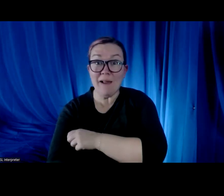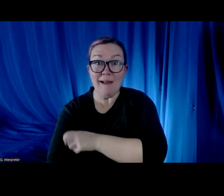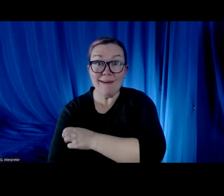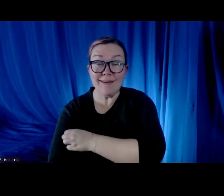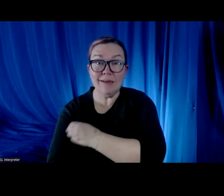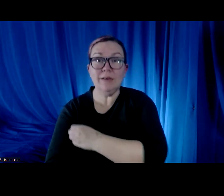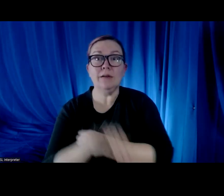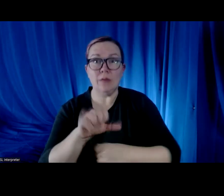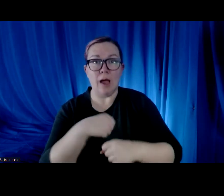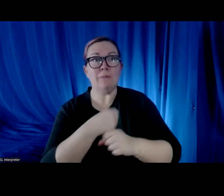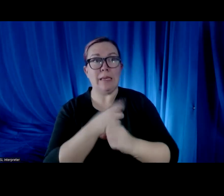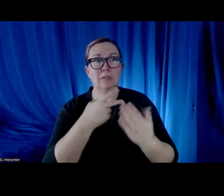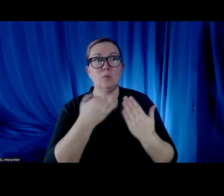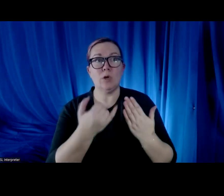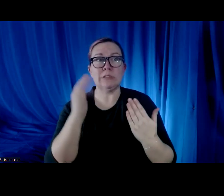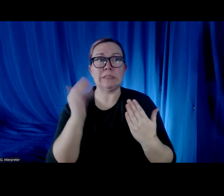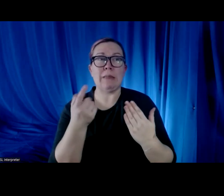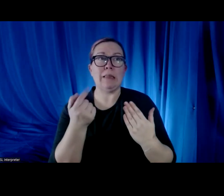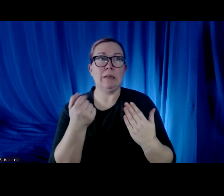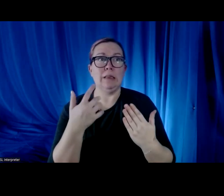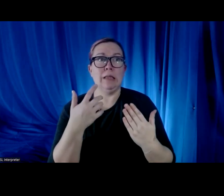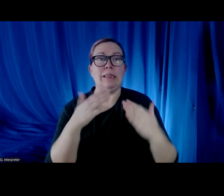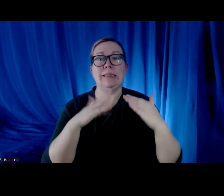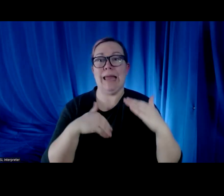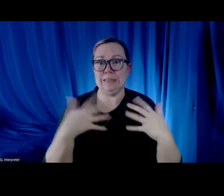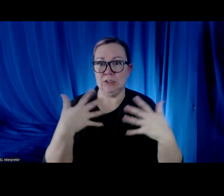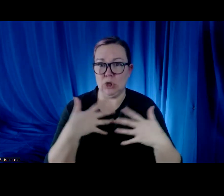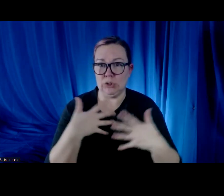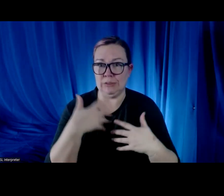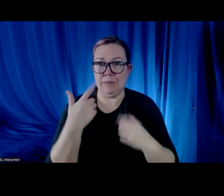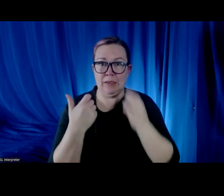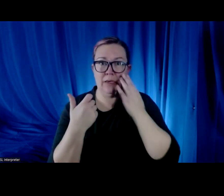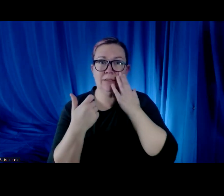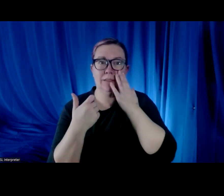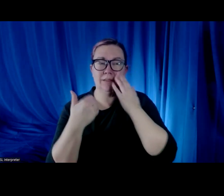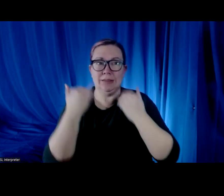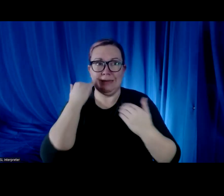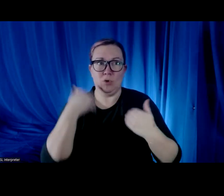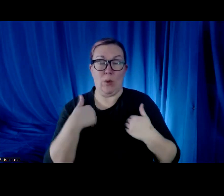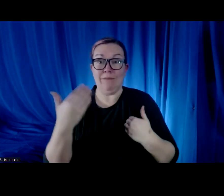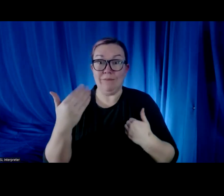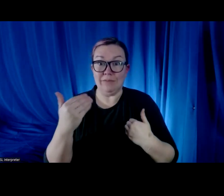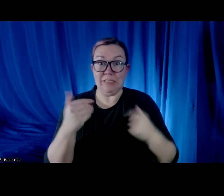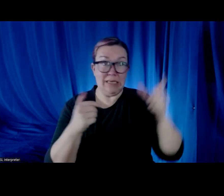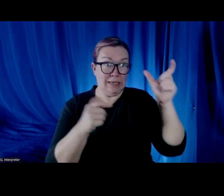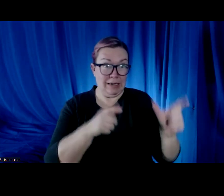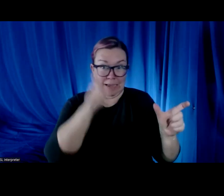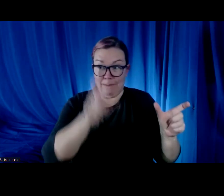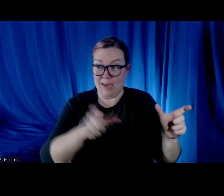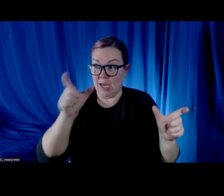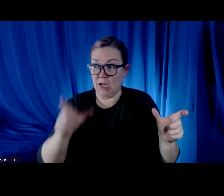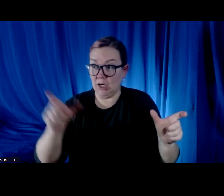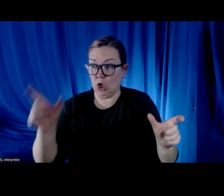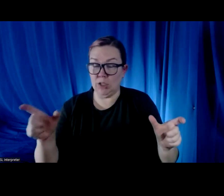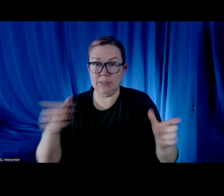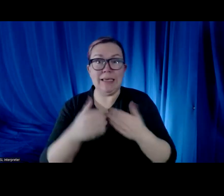makes the project seem a little less daunting, because doing 15 panels at like even at a quarter